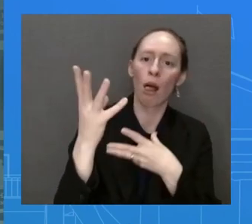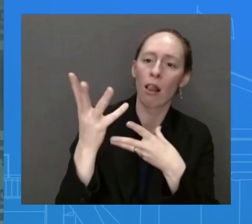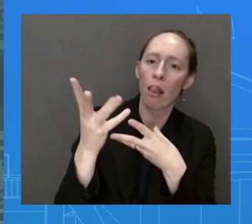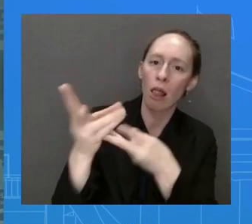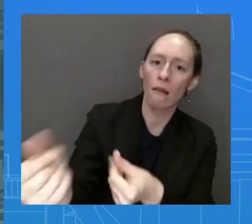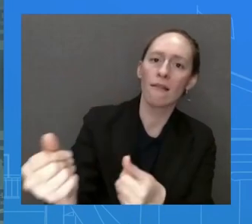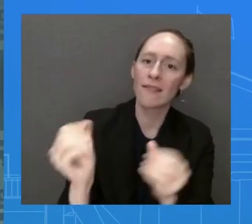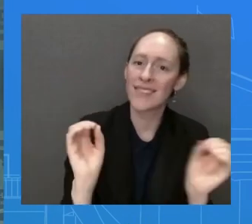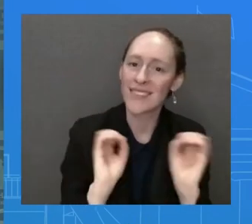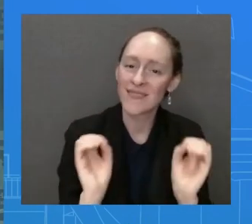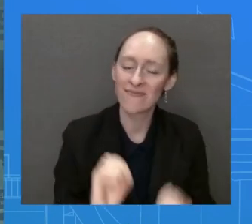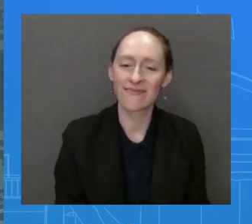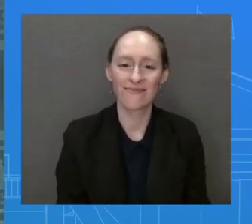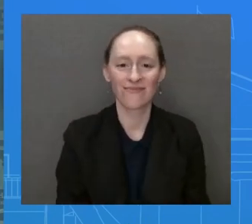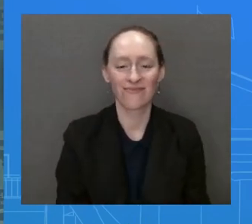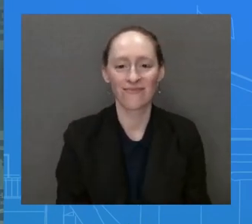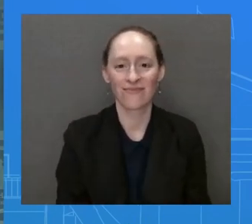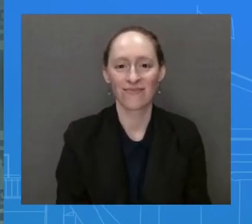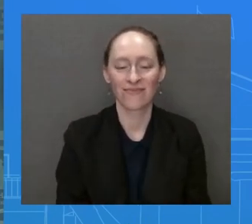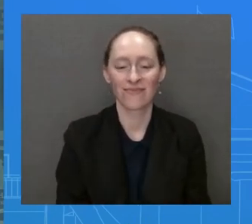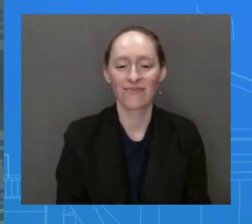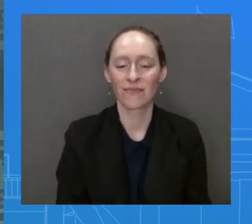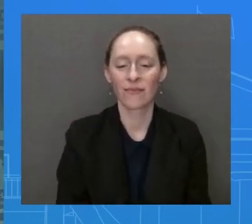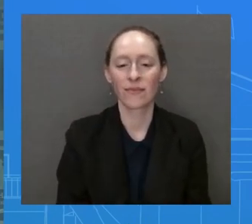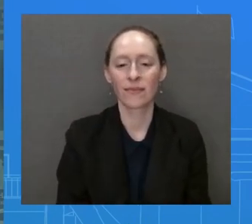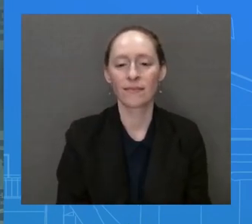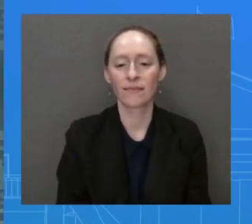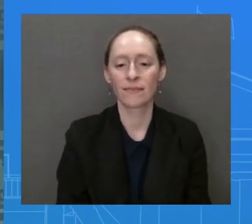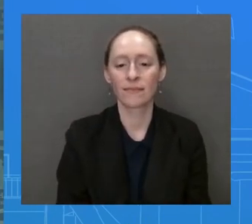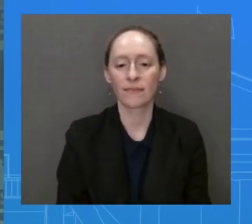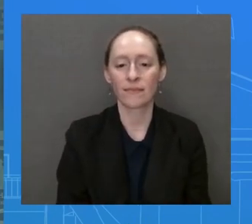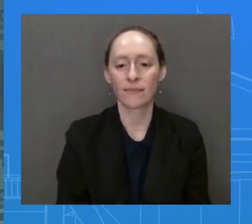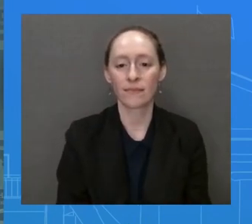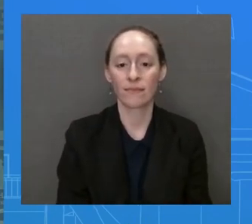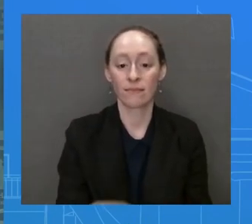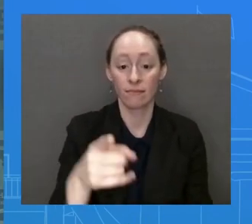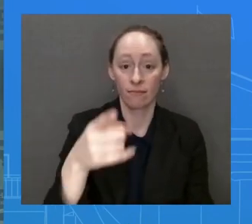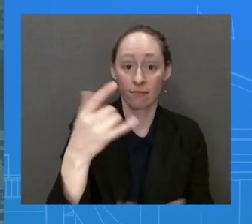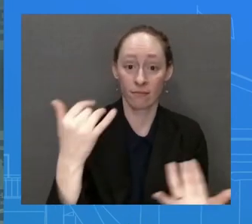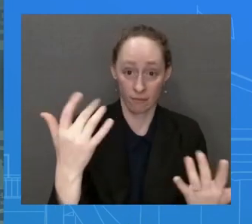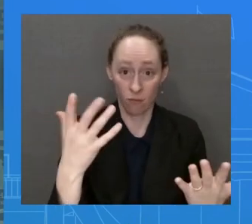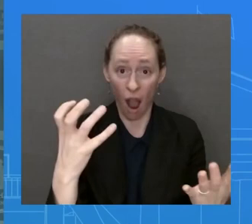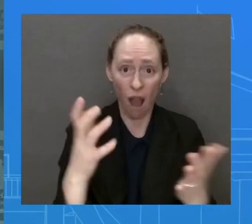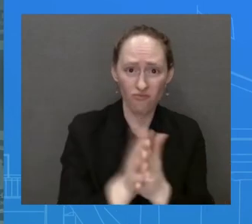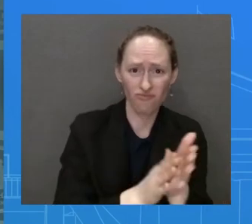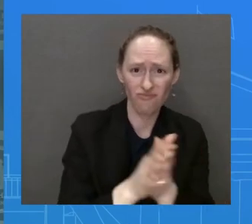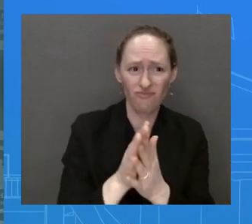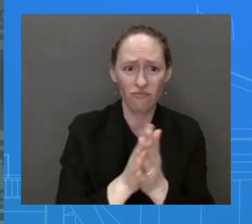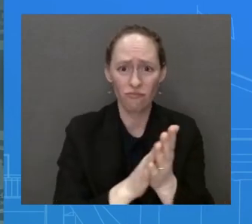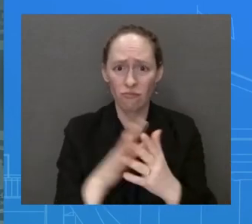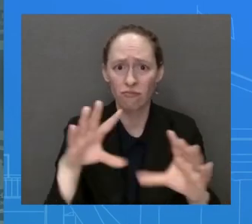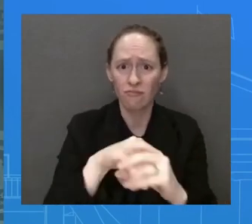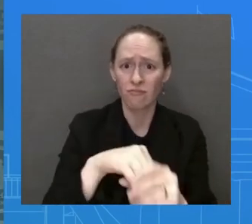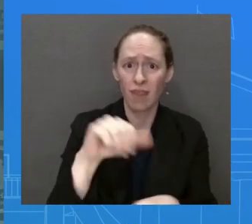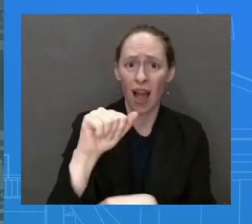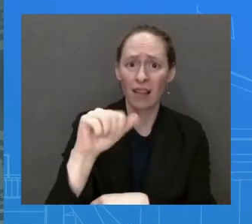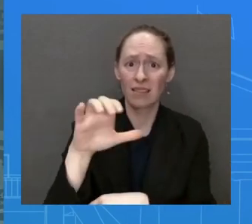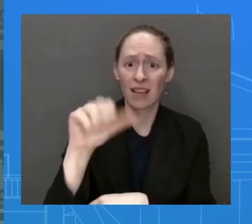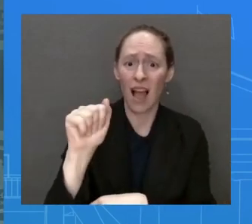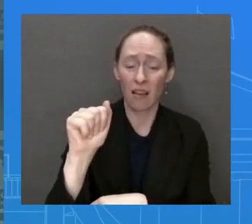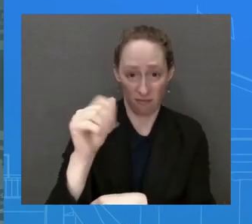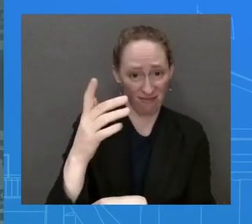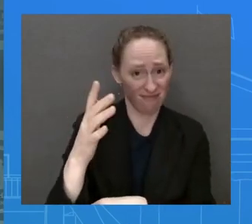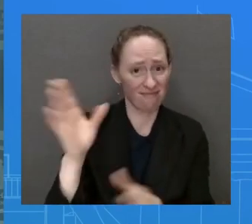for $10 or less a month. All of this adds up to real impact and meaningful progress